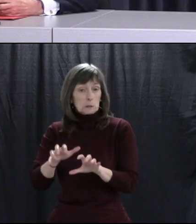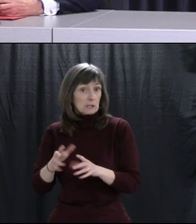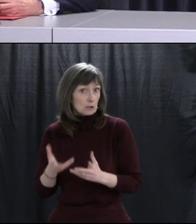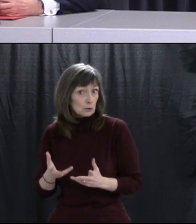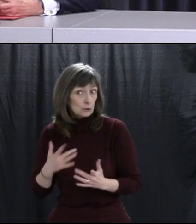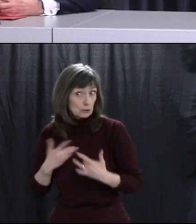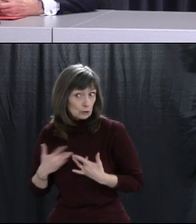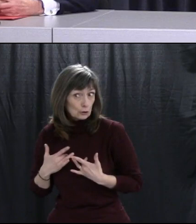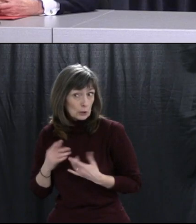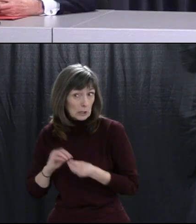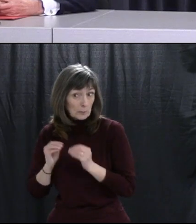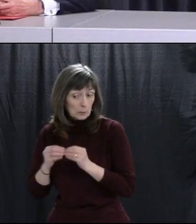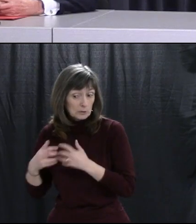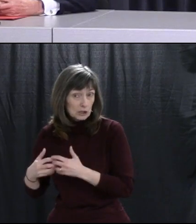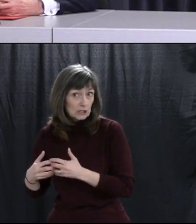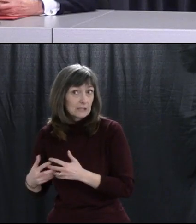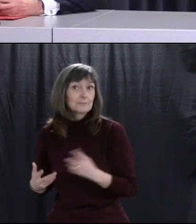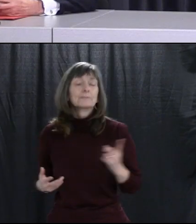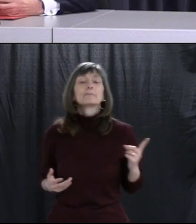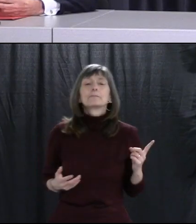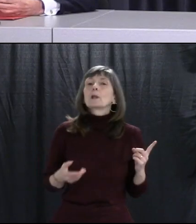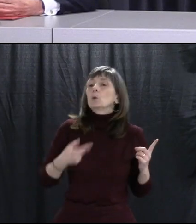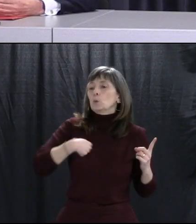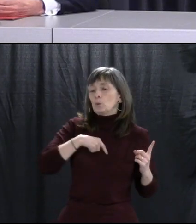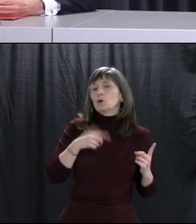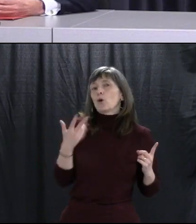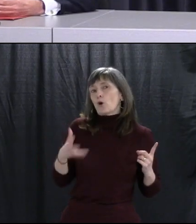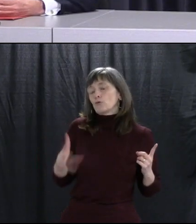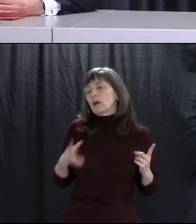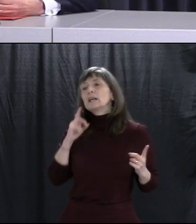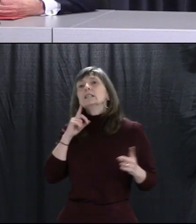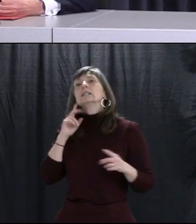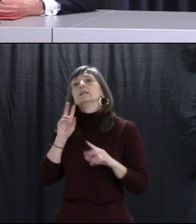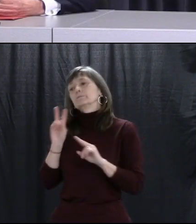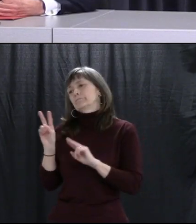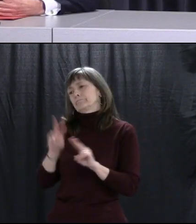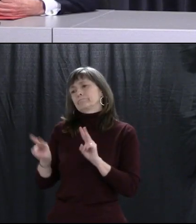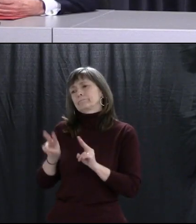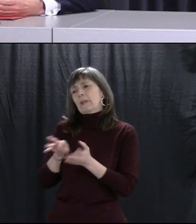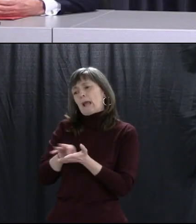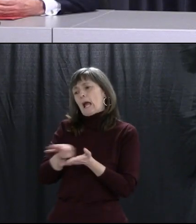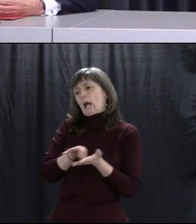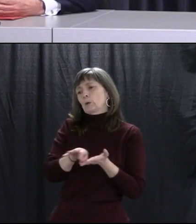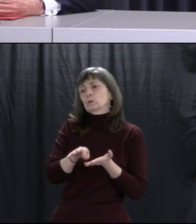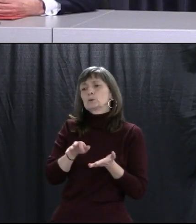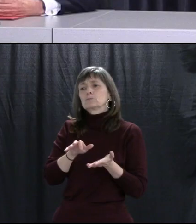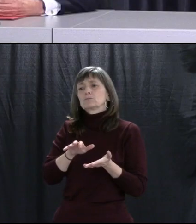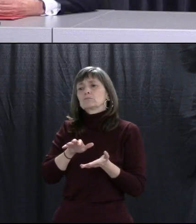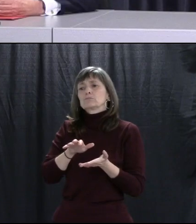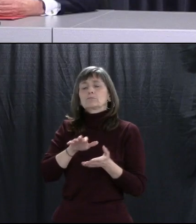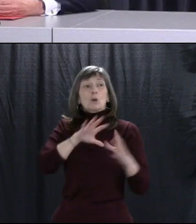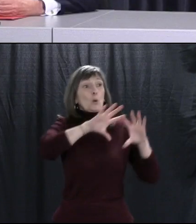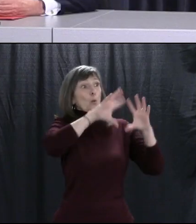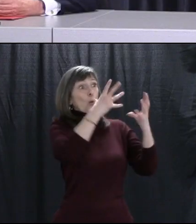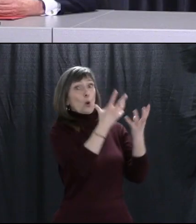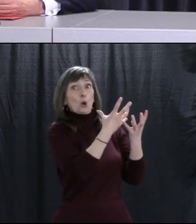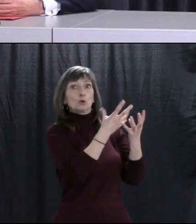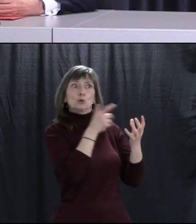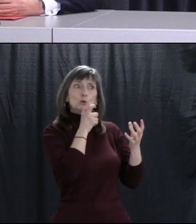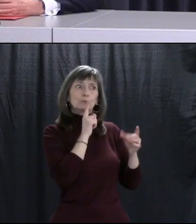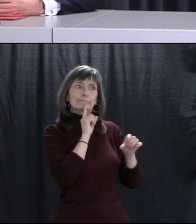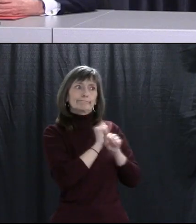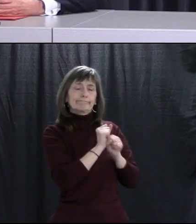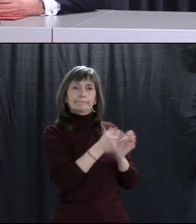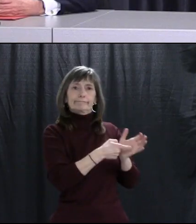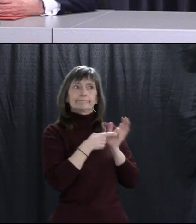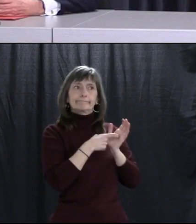epidemiology that's out there, the number of patients that would require hospitalization across the globe seems to be a fairly small percentage